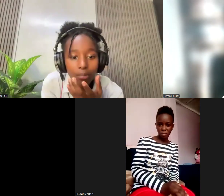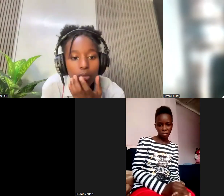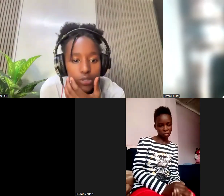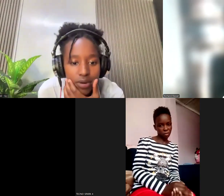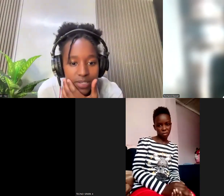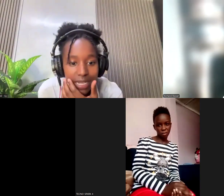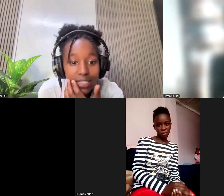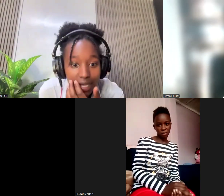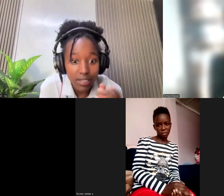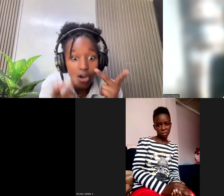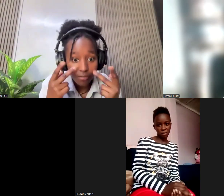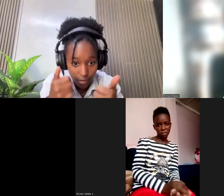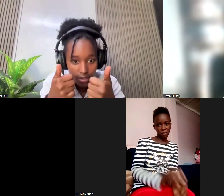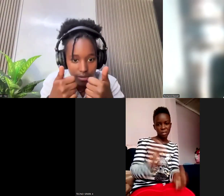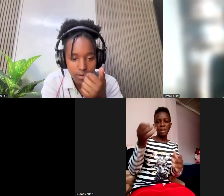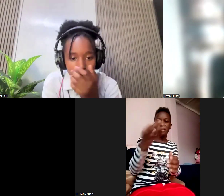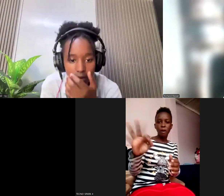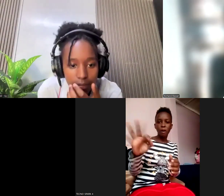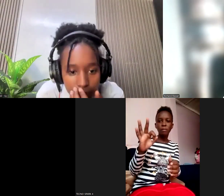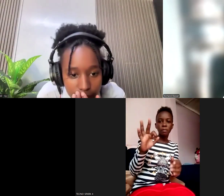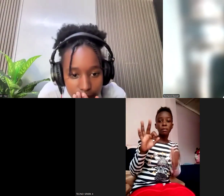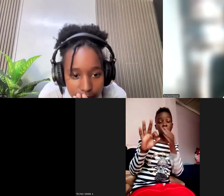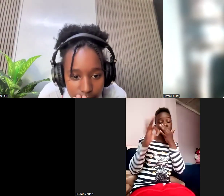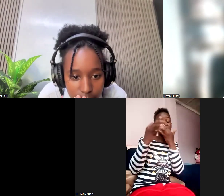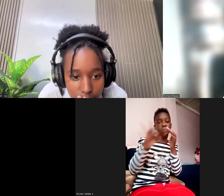Oh, I'm also representing the leader of.